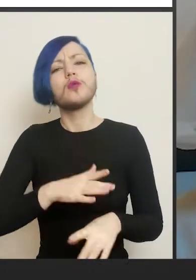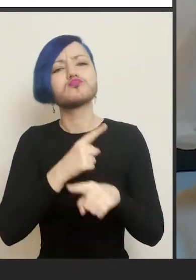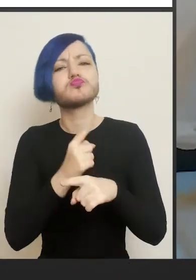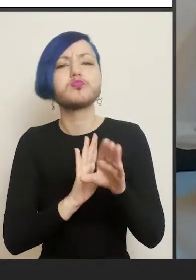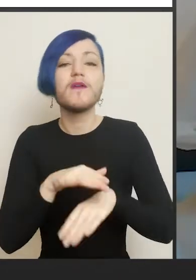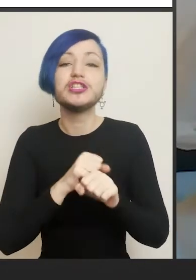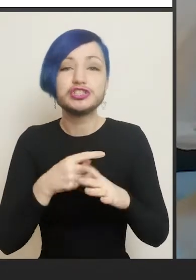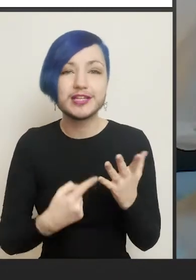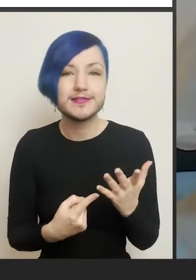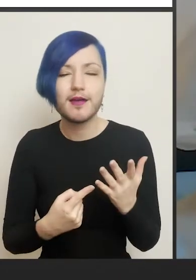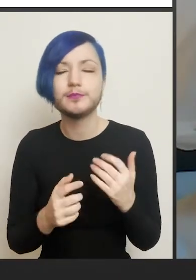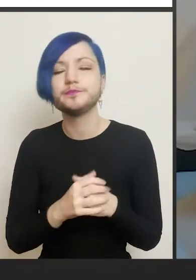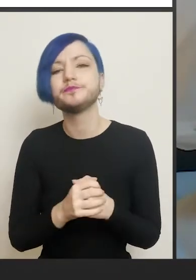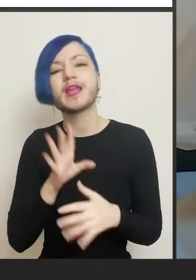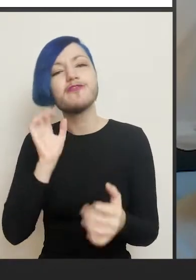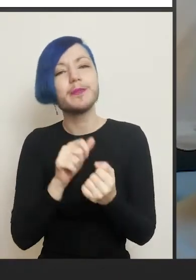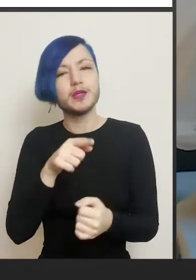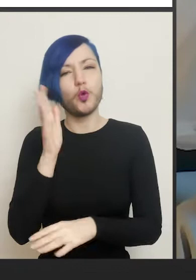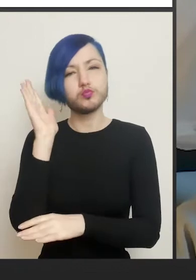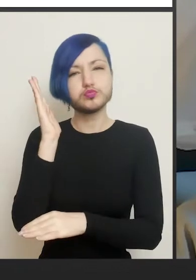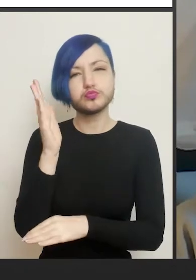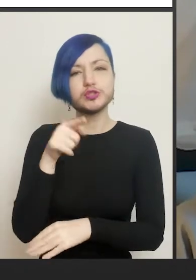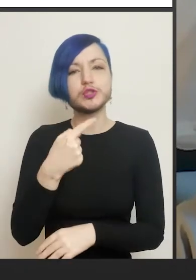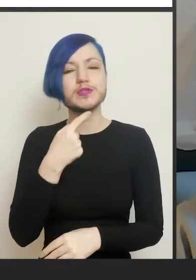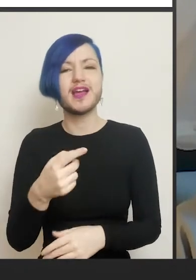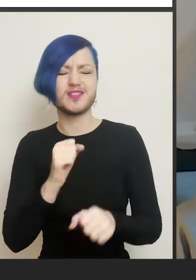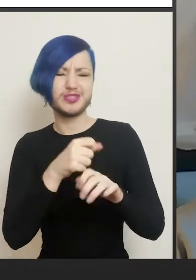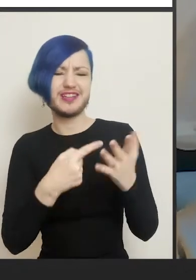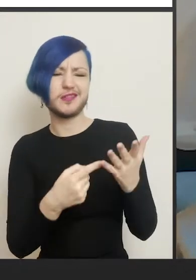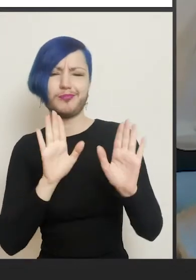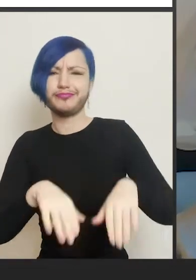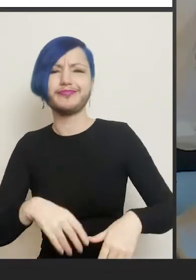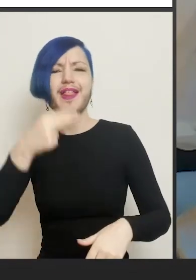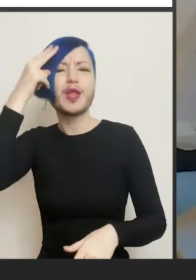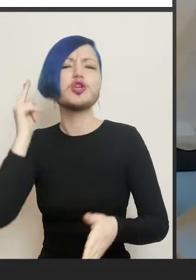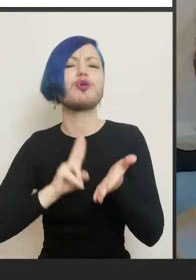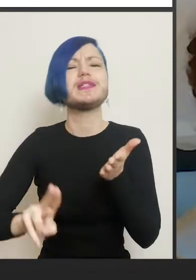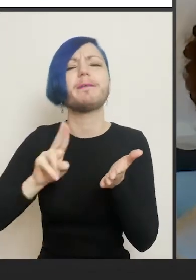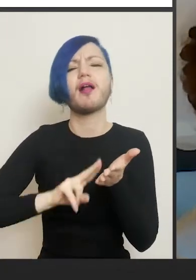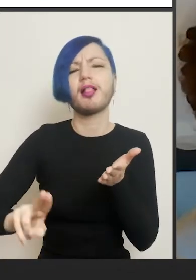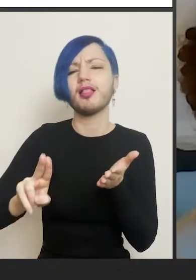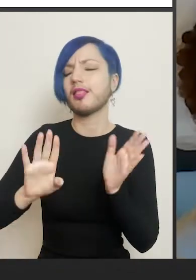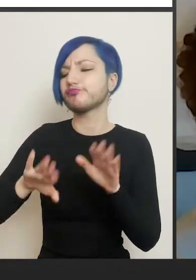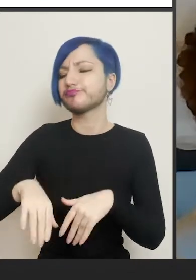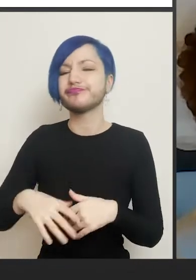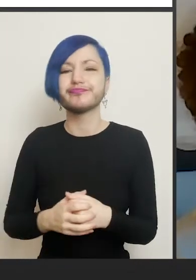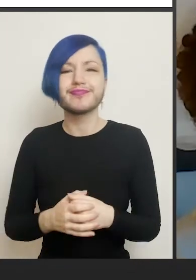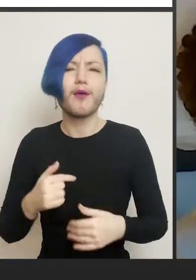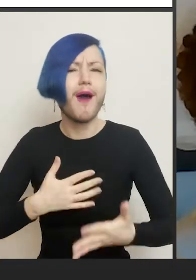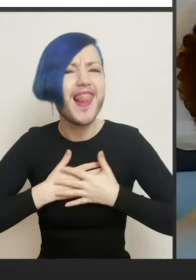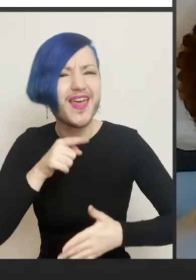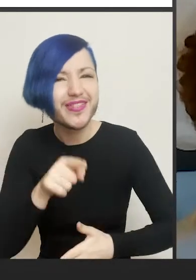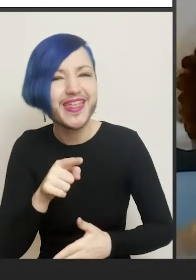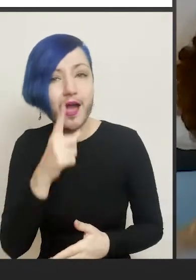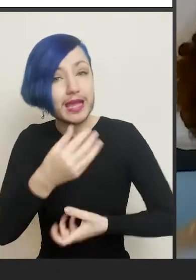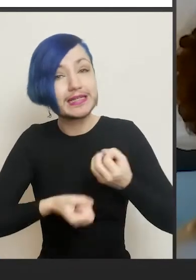to talk about gender, because I remember in a talk you said that gender was for neurotypical people, and I really love that. So I'd love